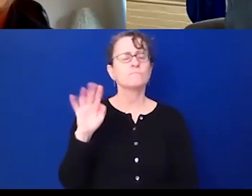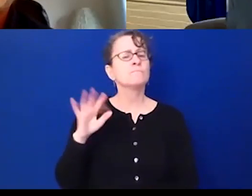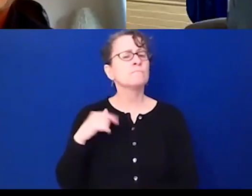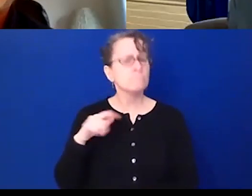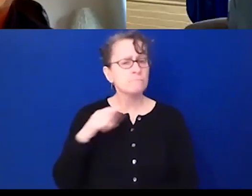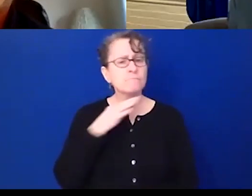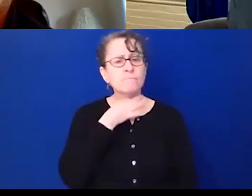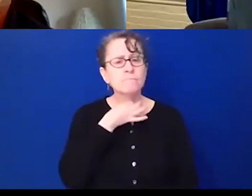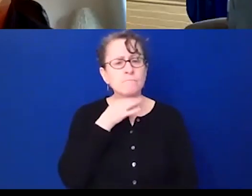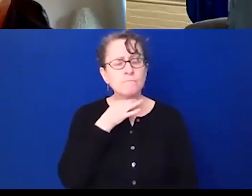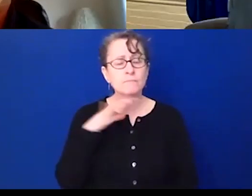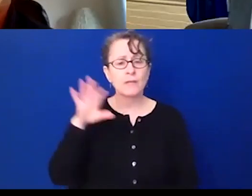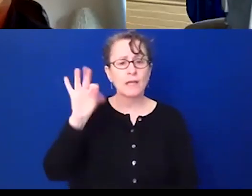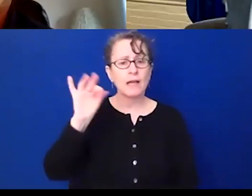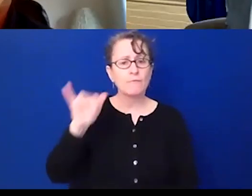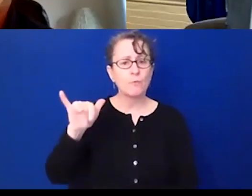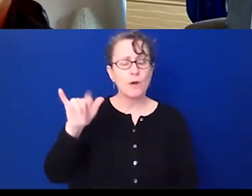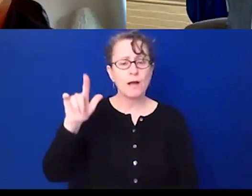FY23, I think it's